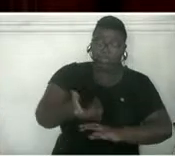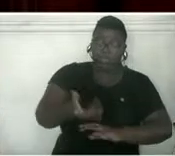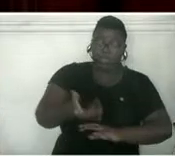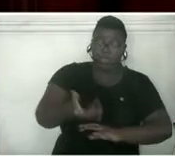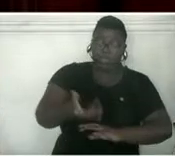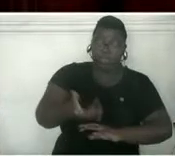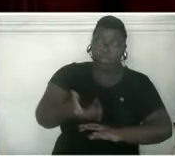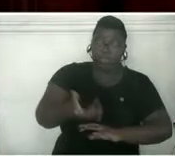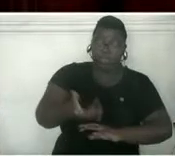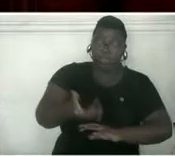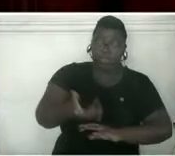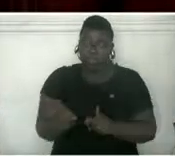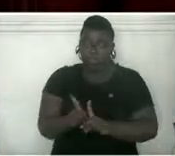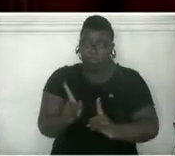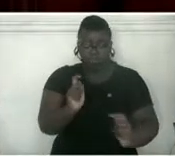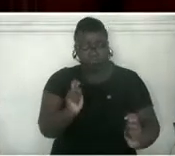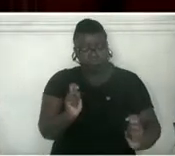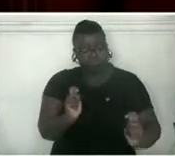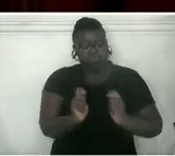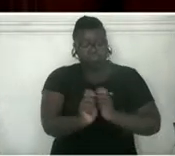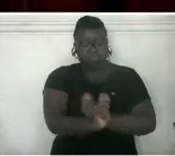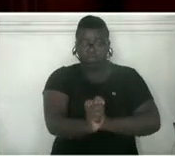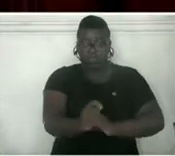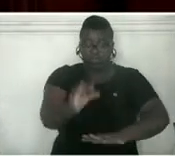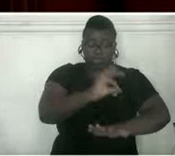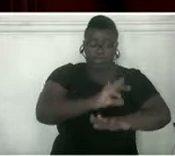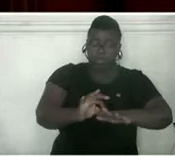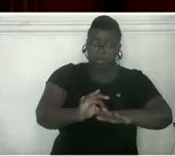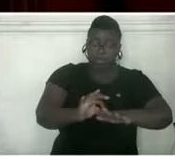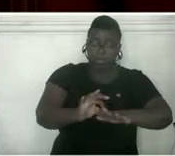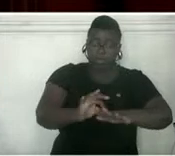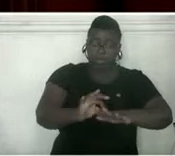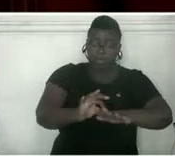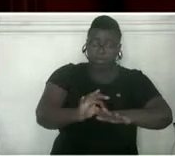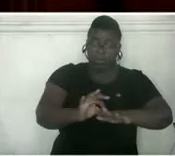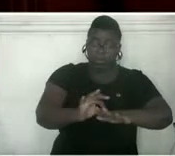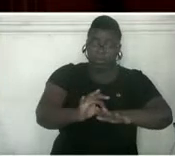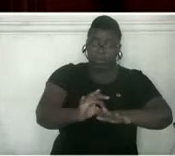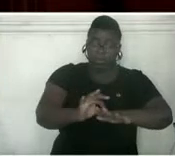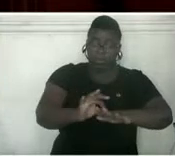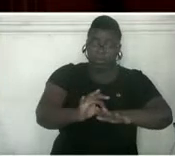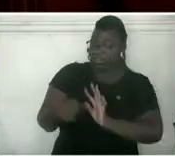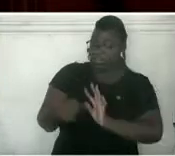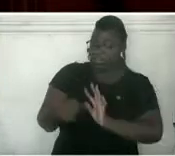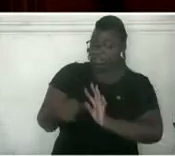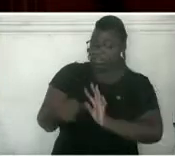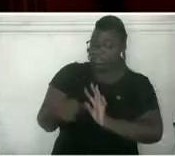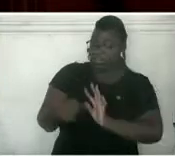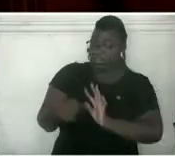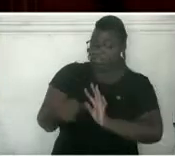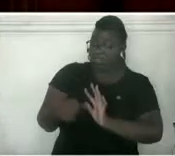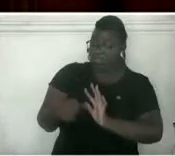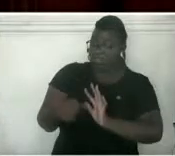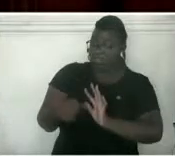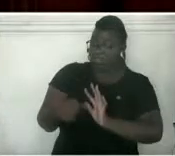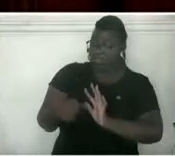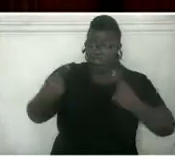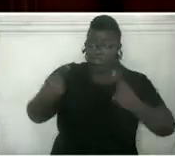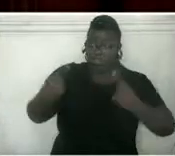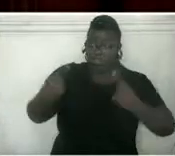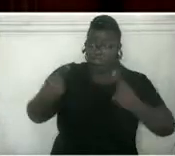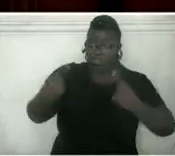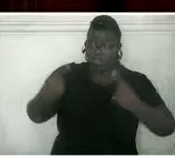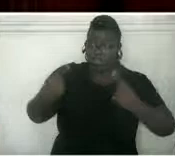and transformation plan, the details of which will find expression in further announcements in the coming